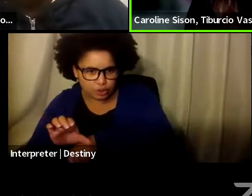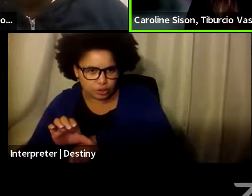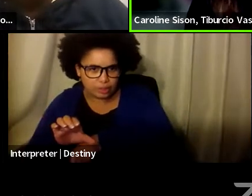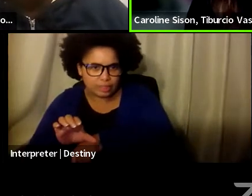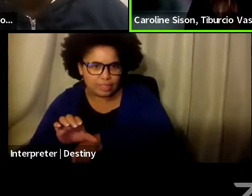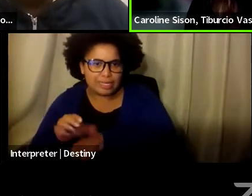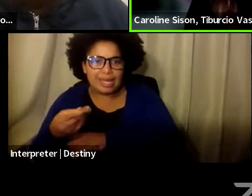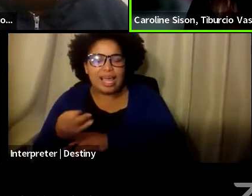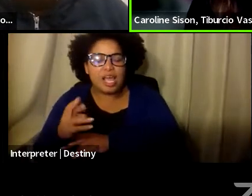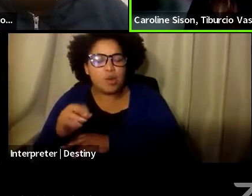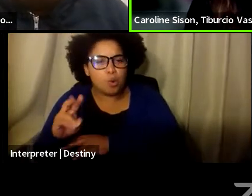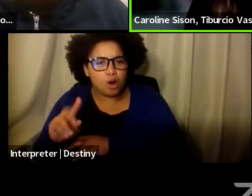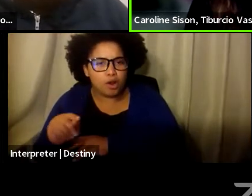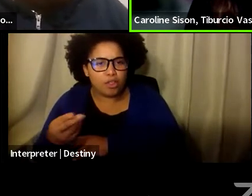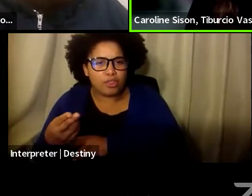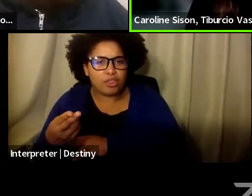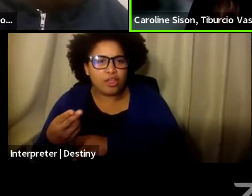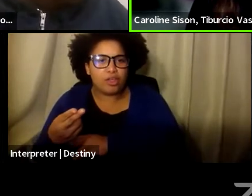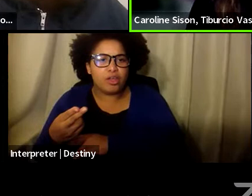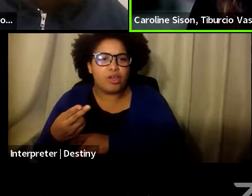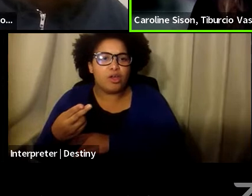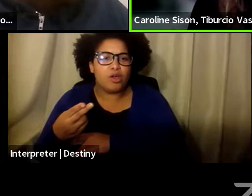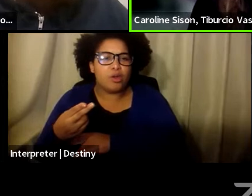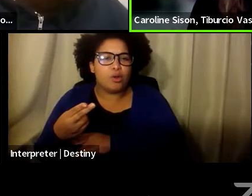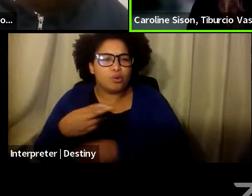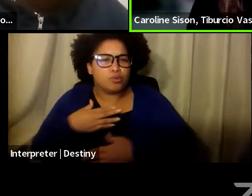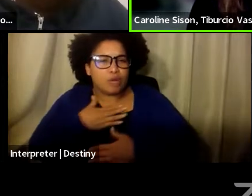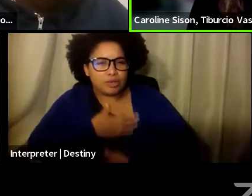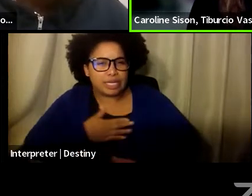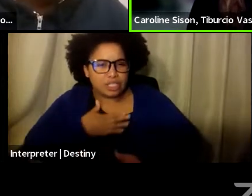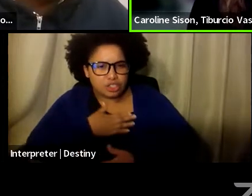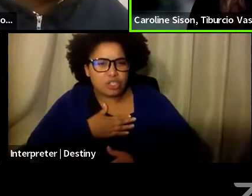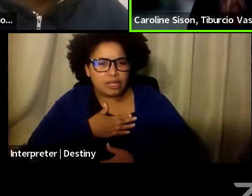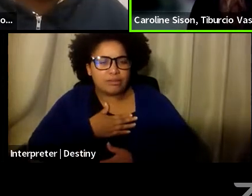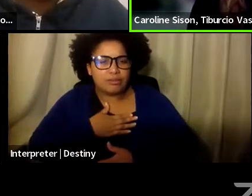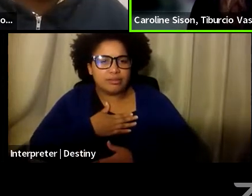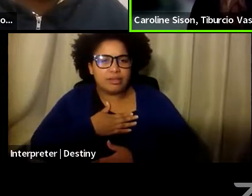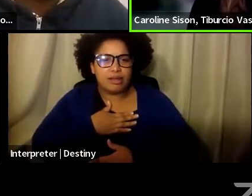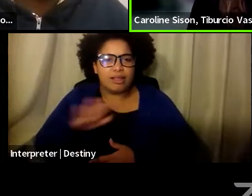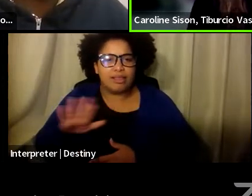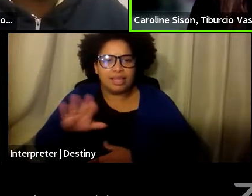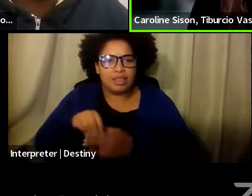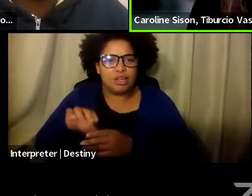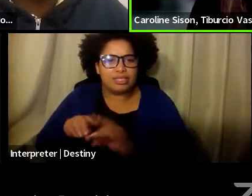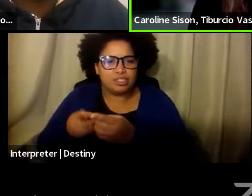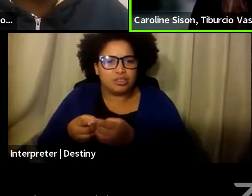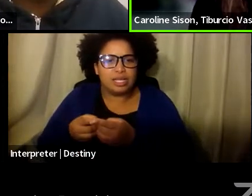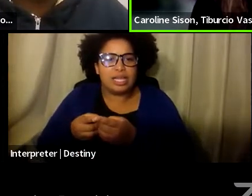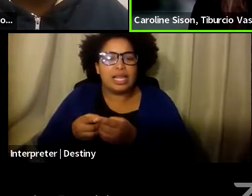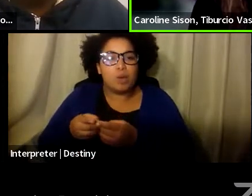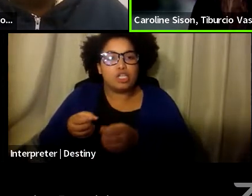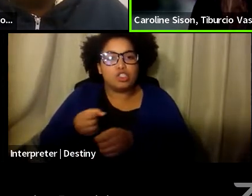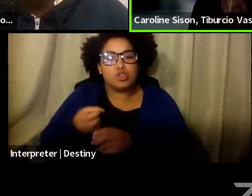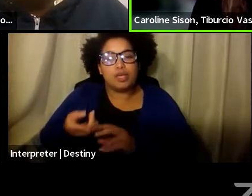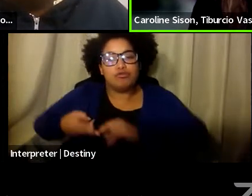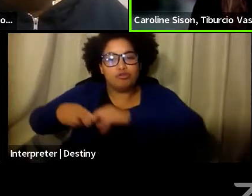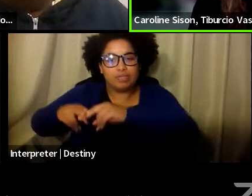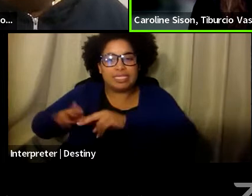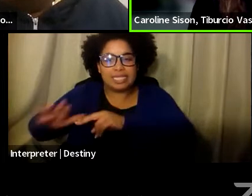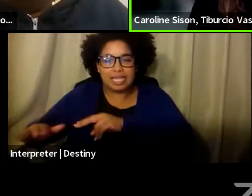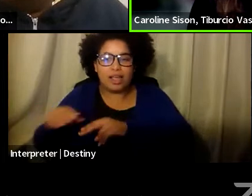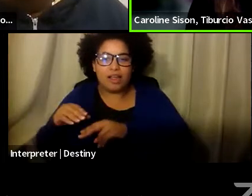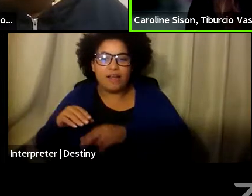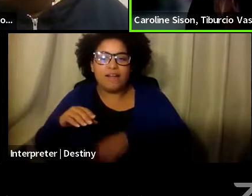Hayward Area Recreation District, to expand vaccine access and